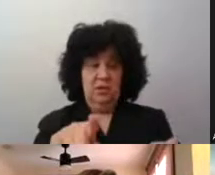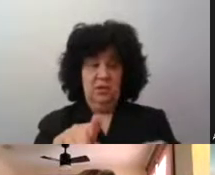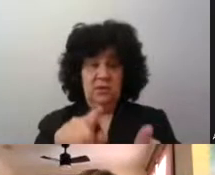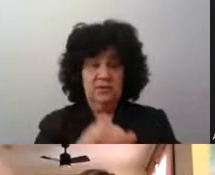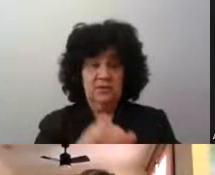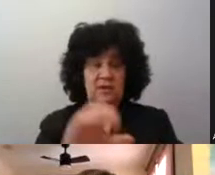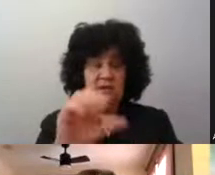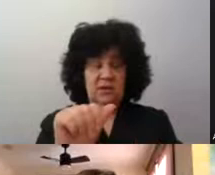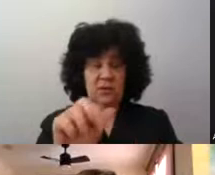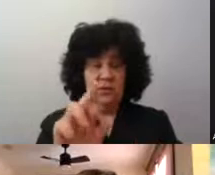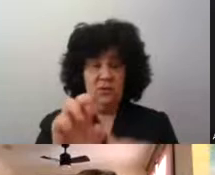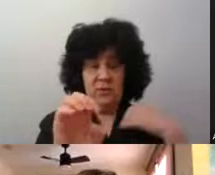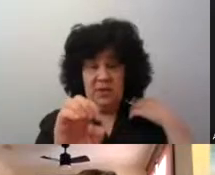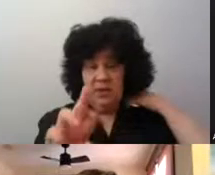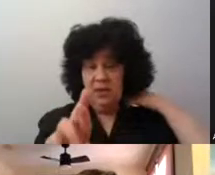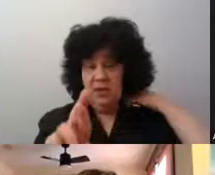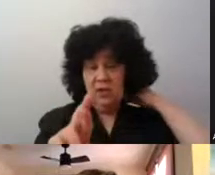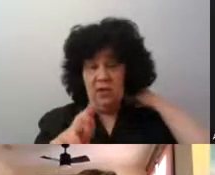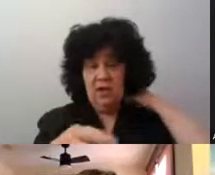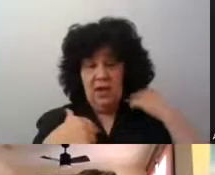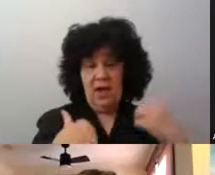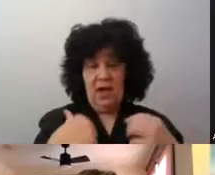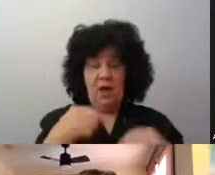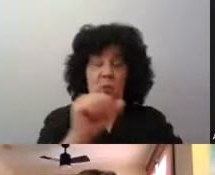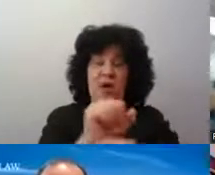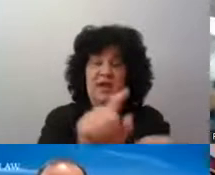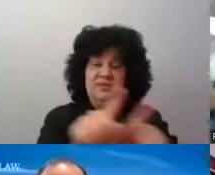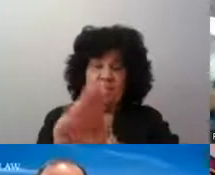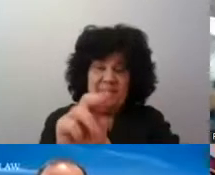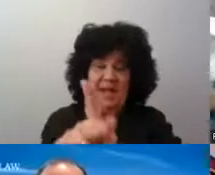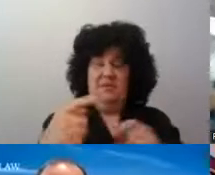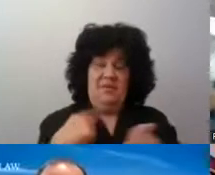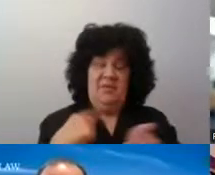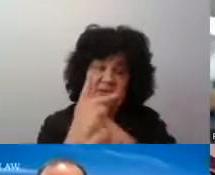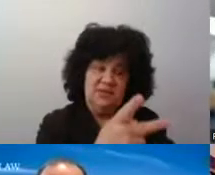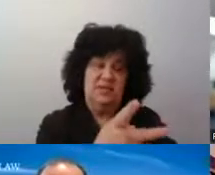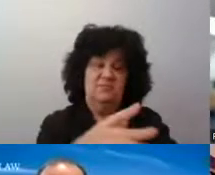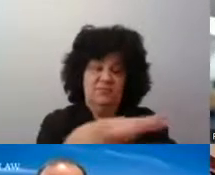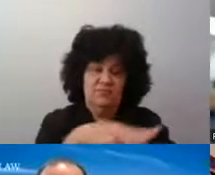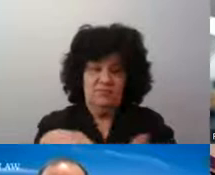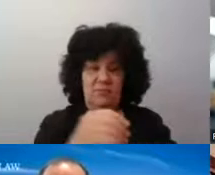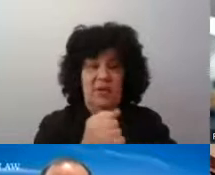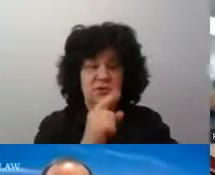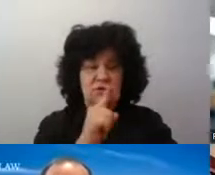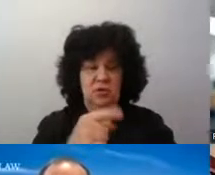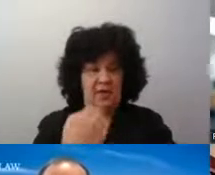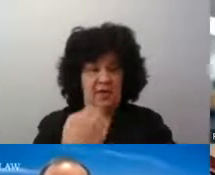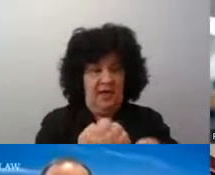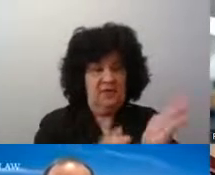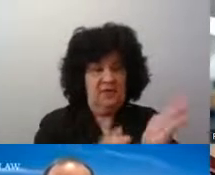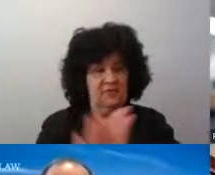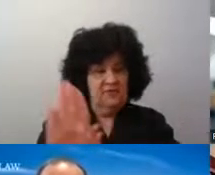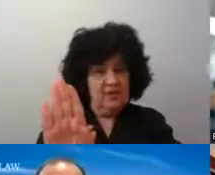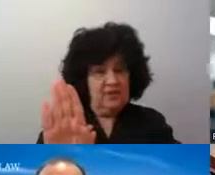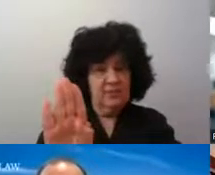do lending for corporations and cities and towns around places and spaces to make sure that we had economic development in